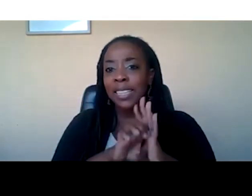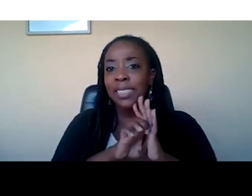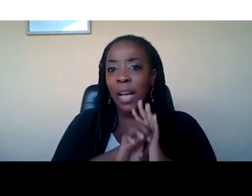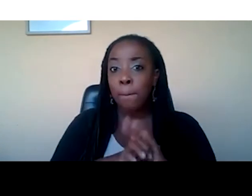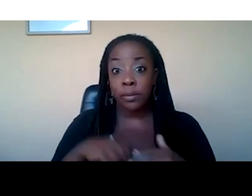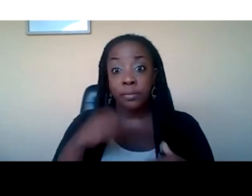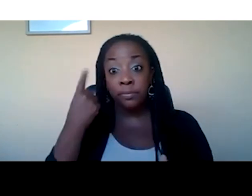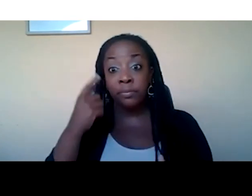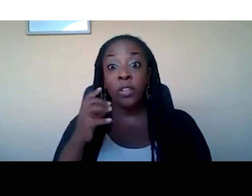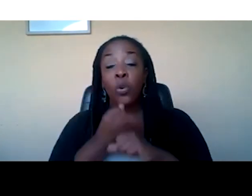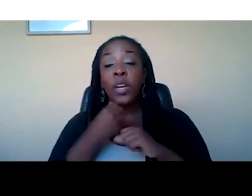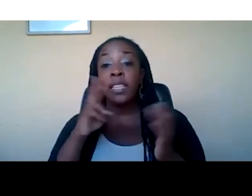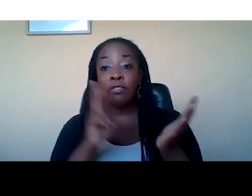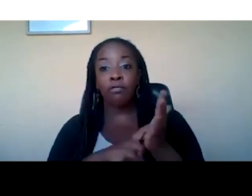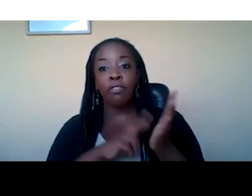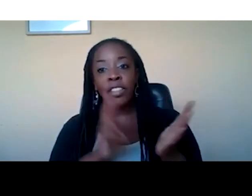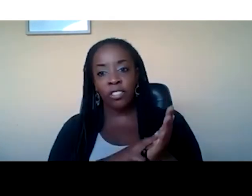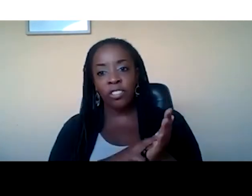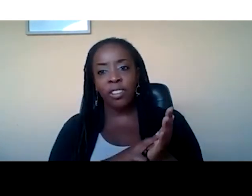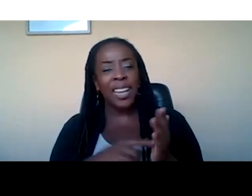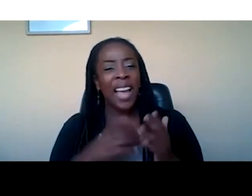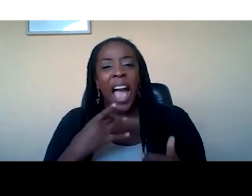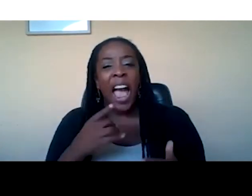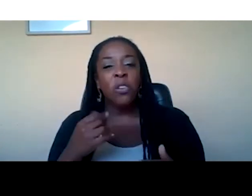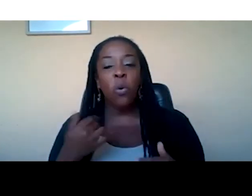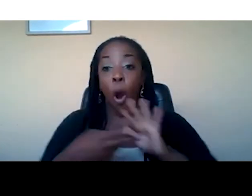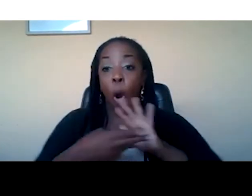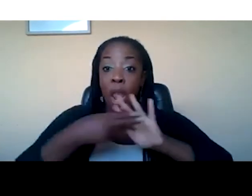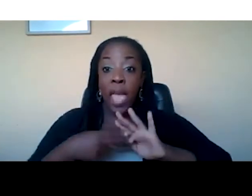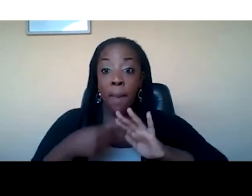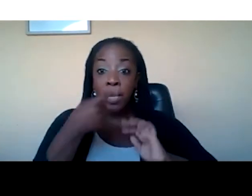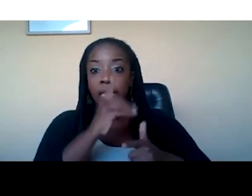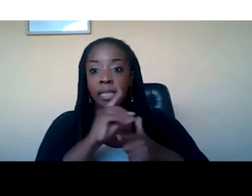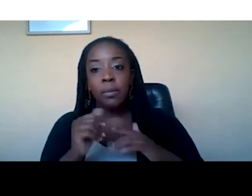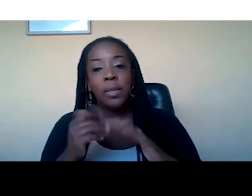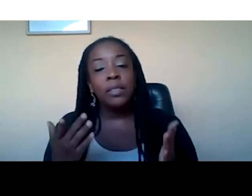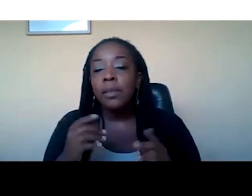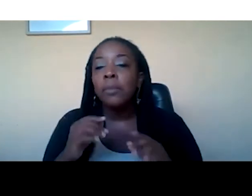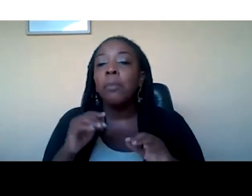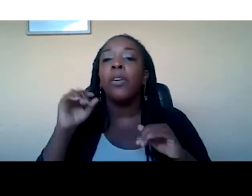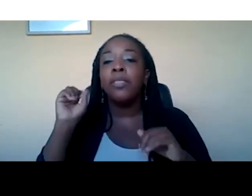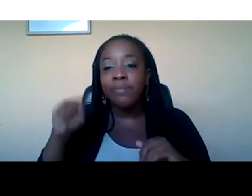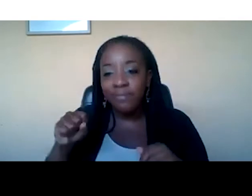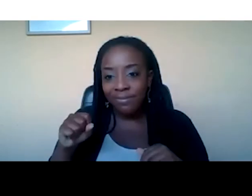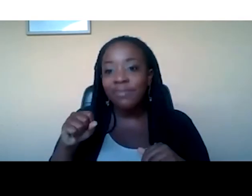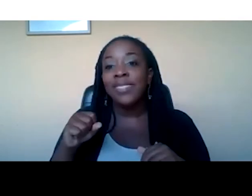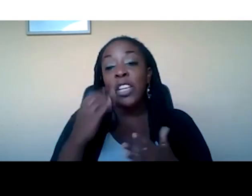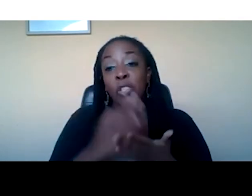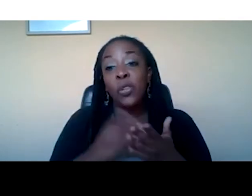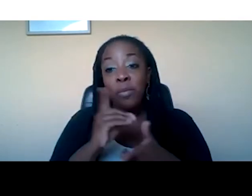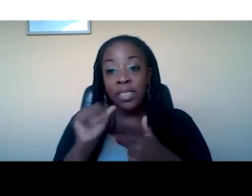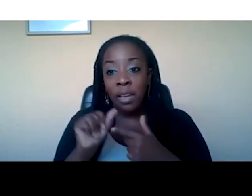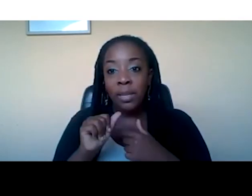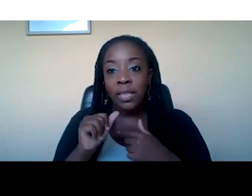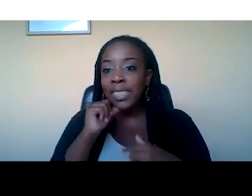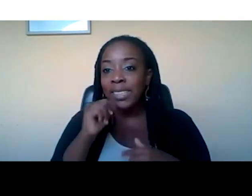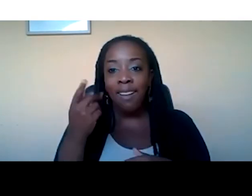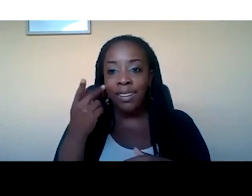of feeling being labeled, but at the same time, because disabilities can be invisible, it presents a